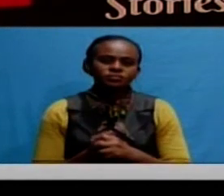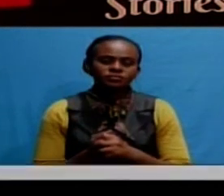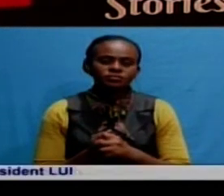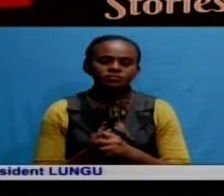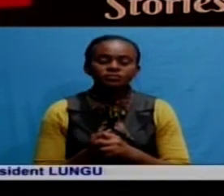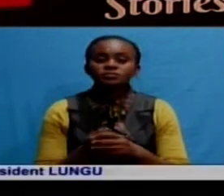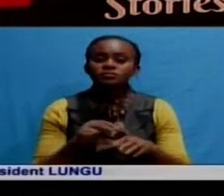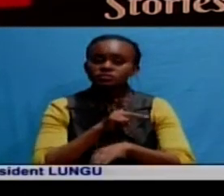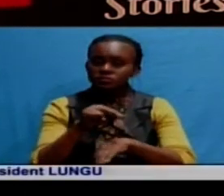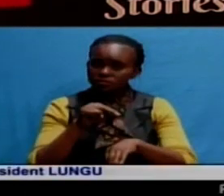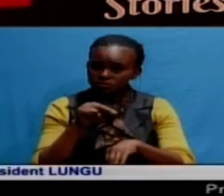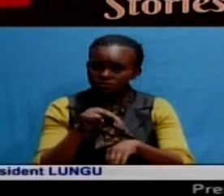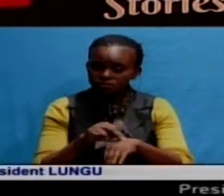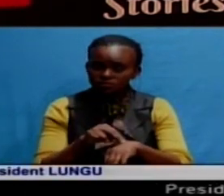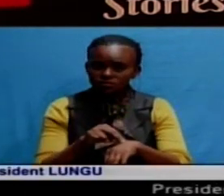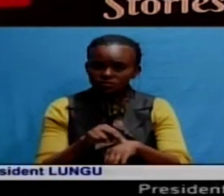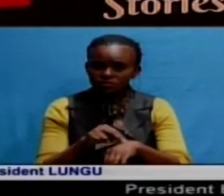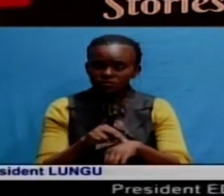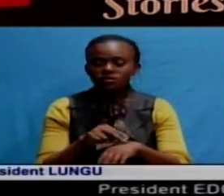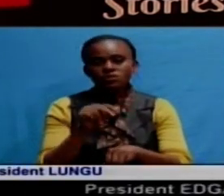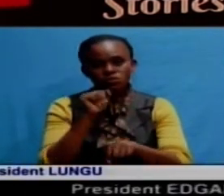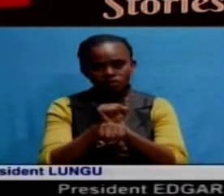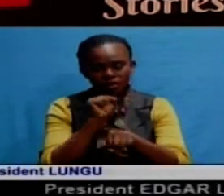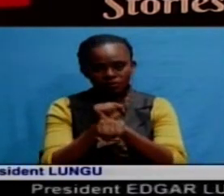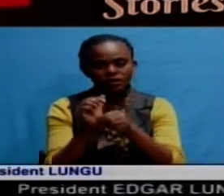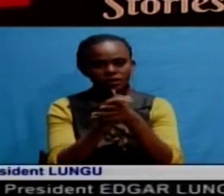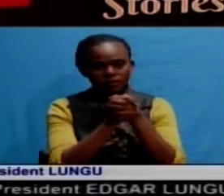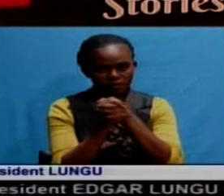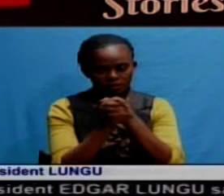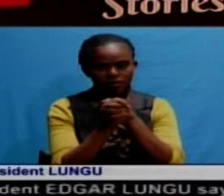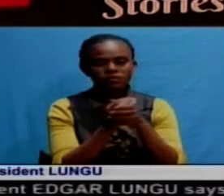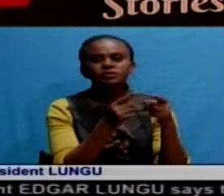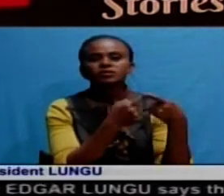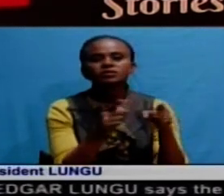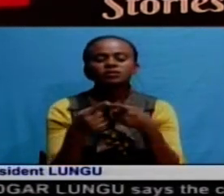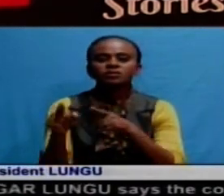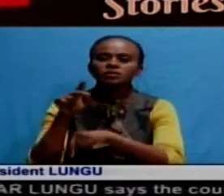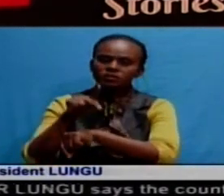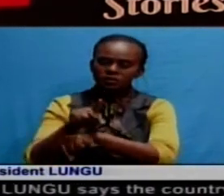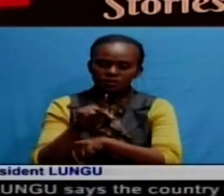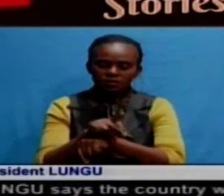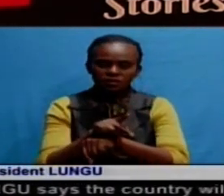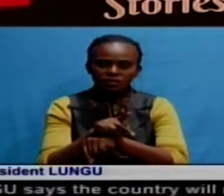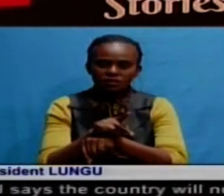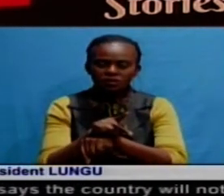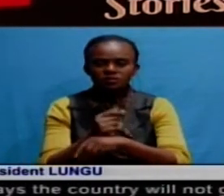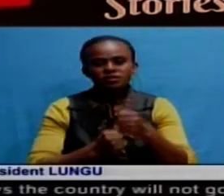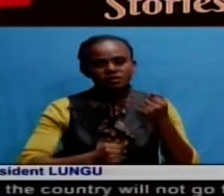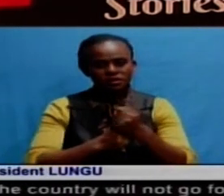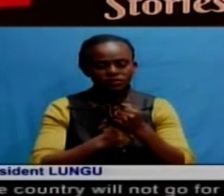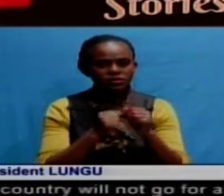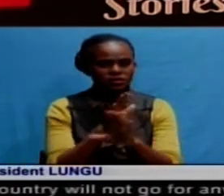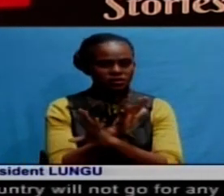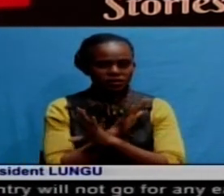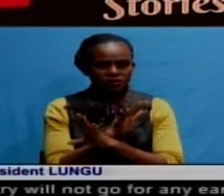This friendship has seen collaborations in many projects of various magnitude. The support to